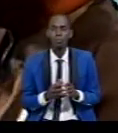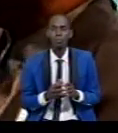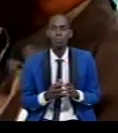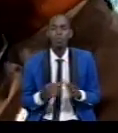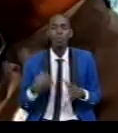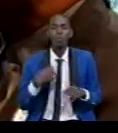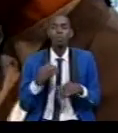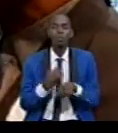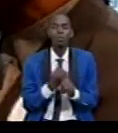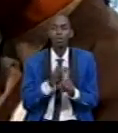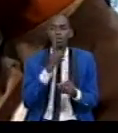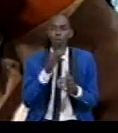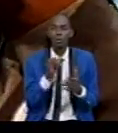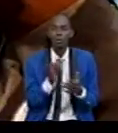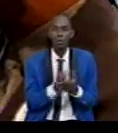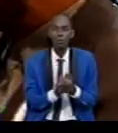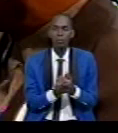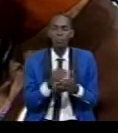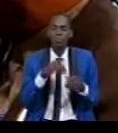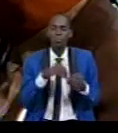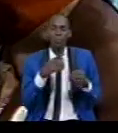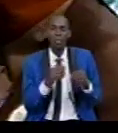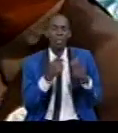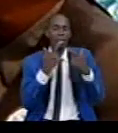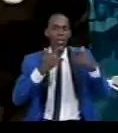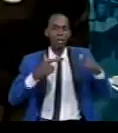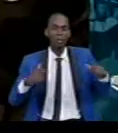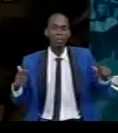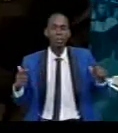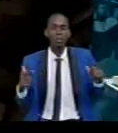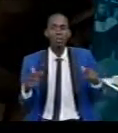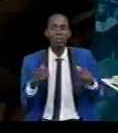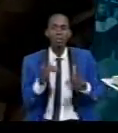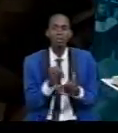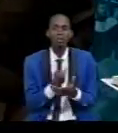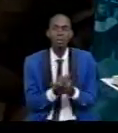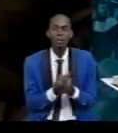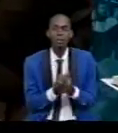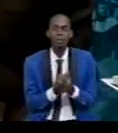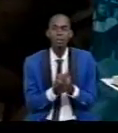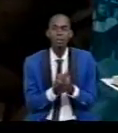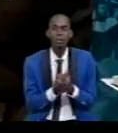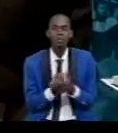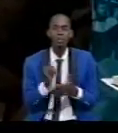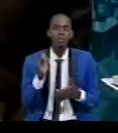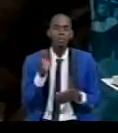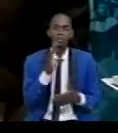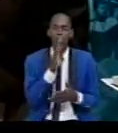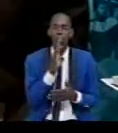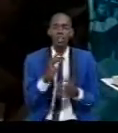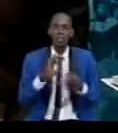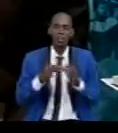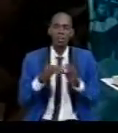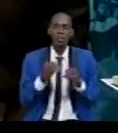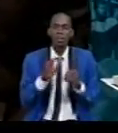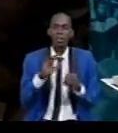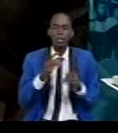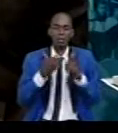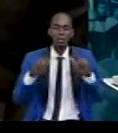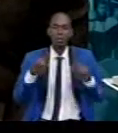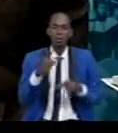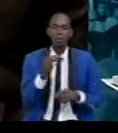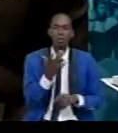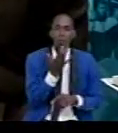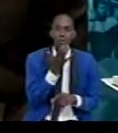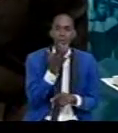sure that in that language, the scriptures cited will be that language you prefer, not just whatever AI does. So